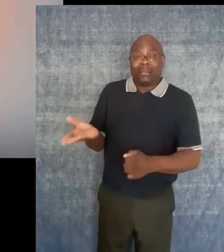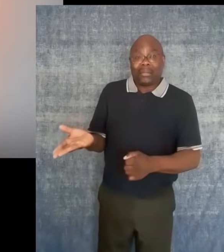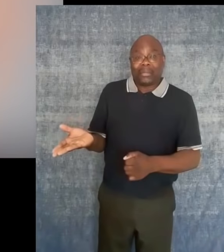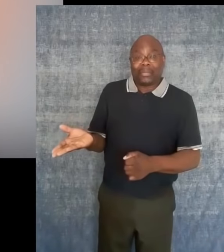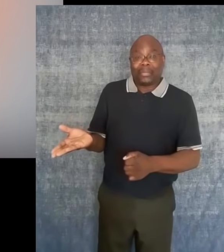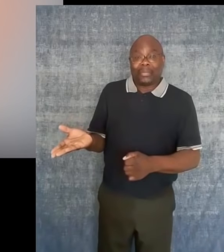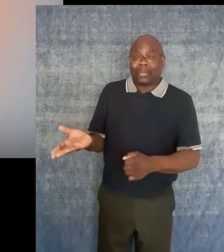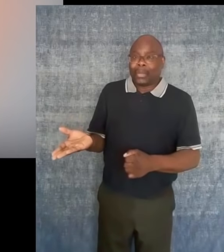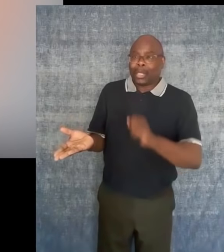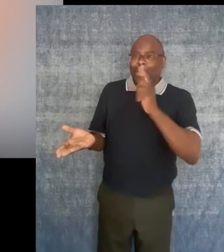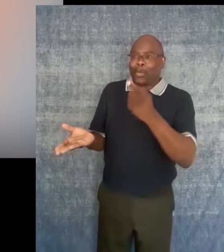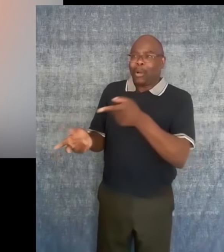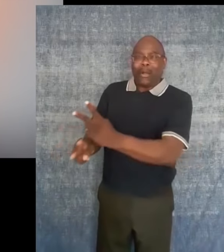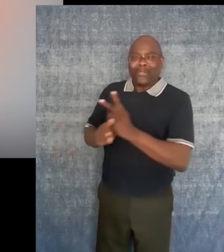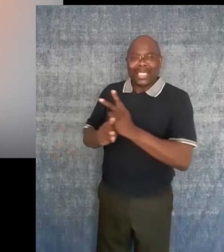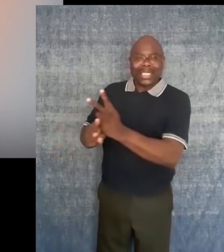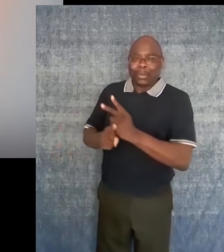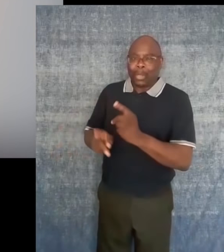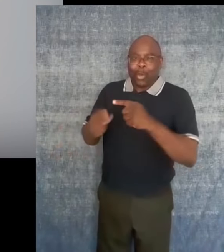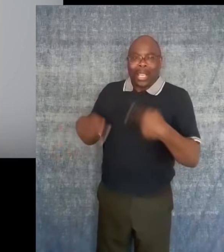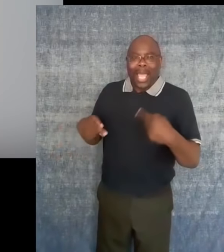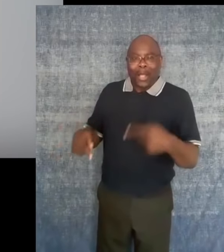When no one else could get in, God sent a cleaner.